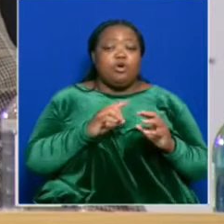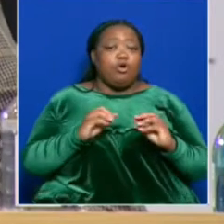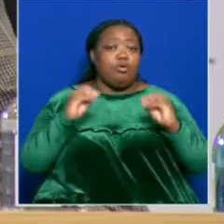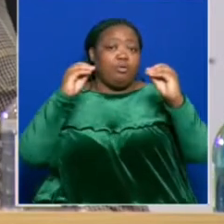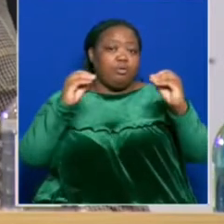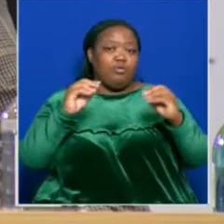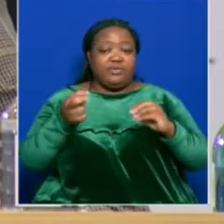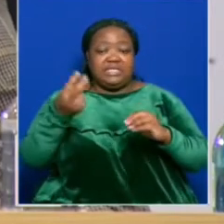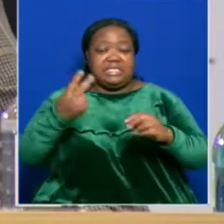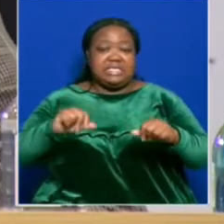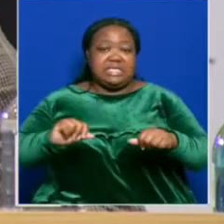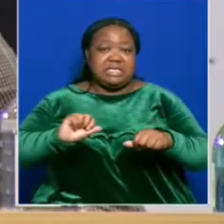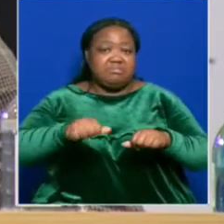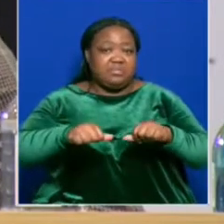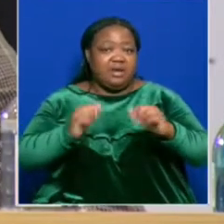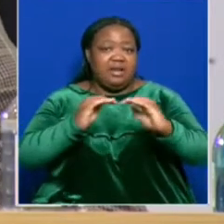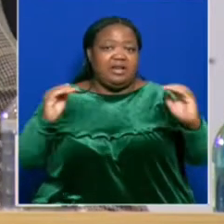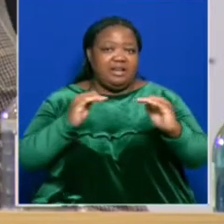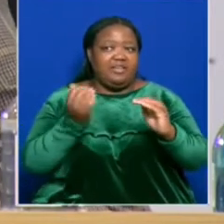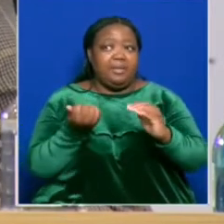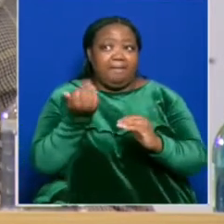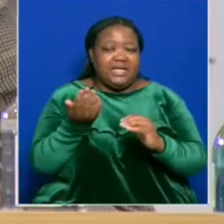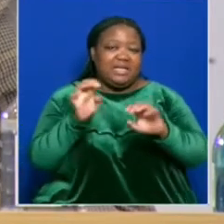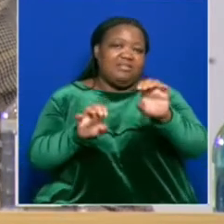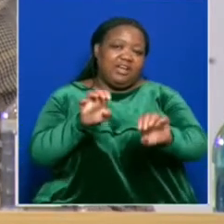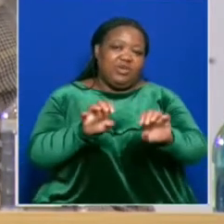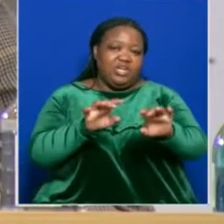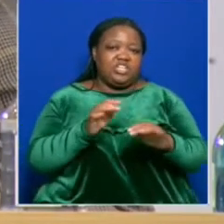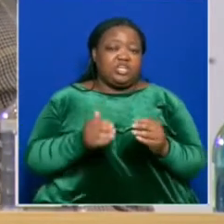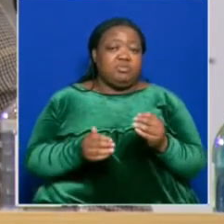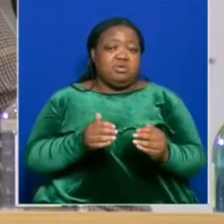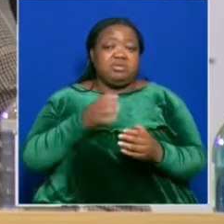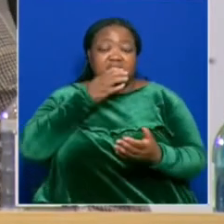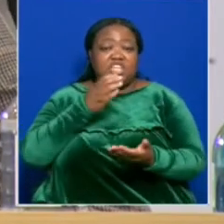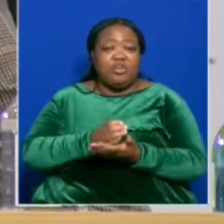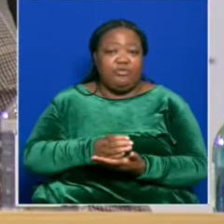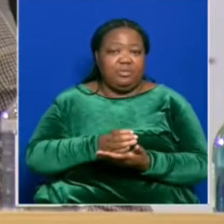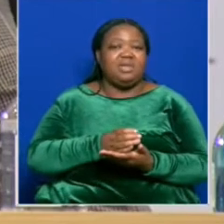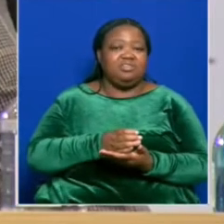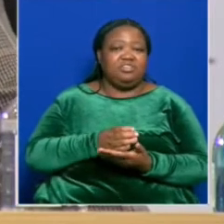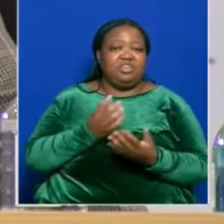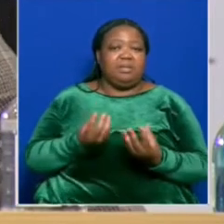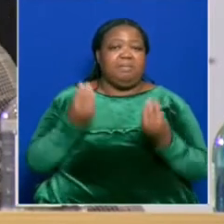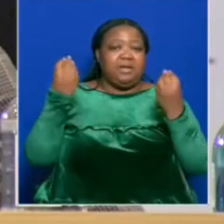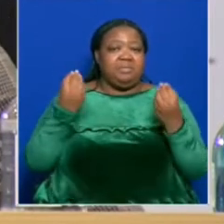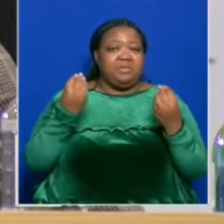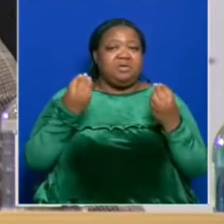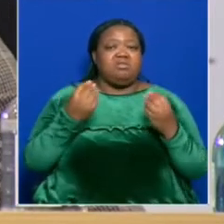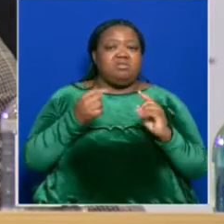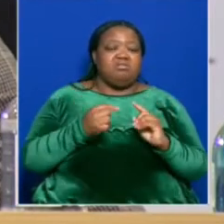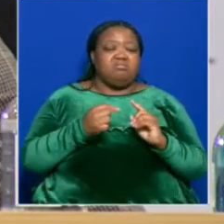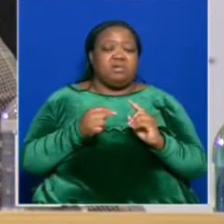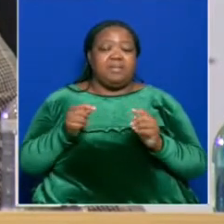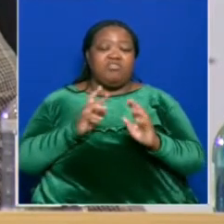of the bid evaluation process. This is a confirmation now that is obtained by the probity report. I'm